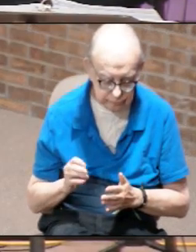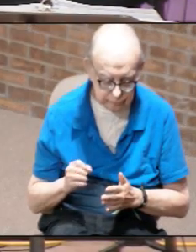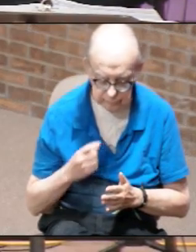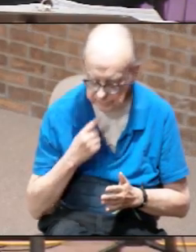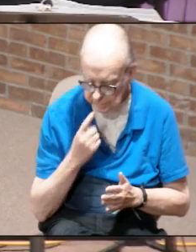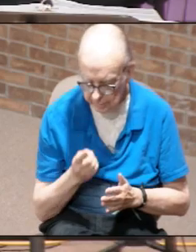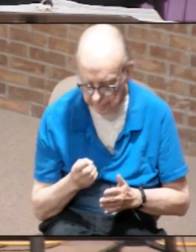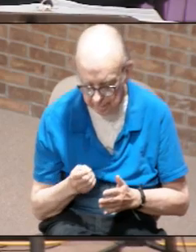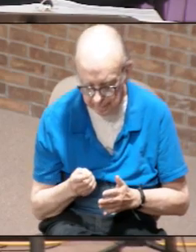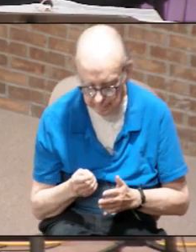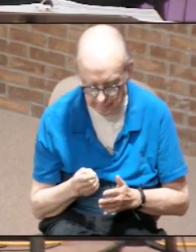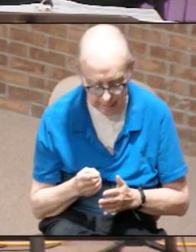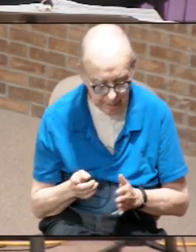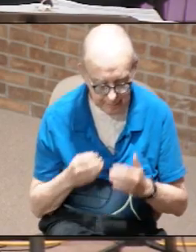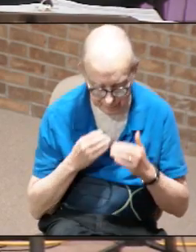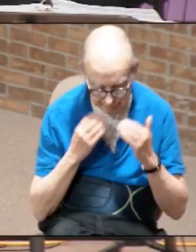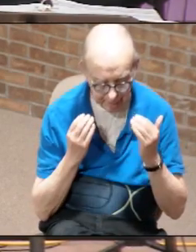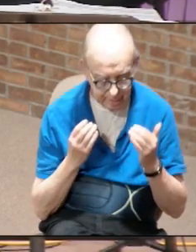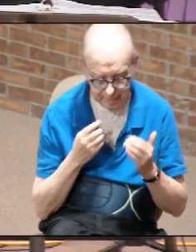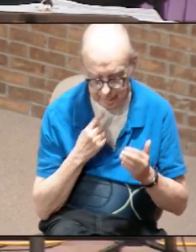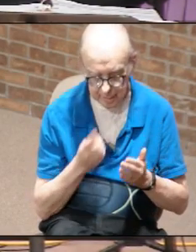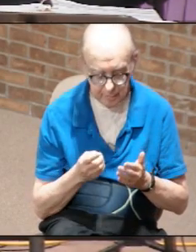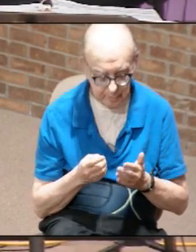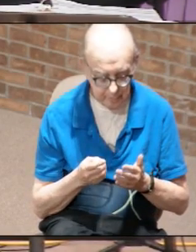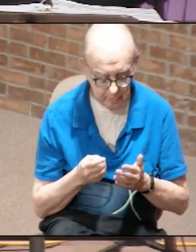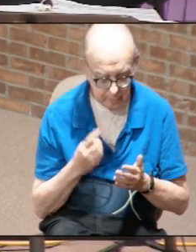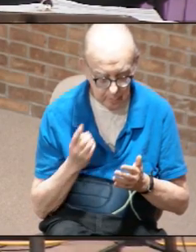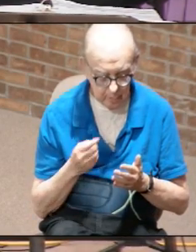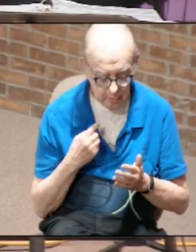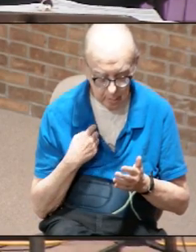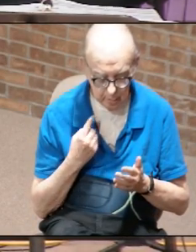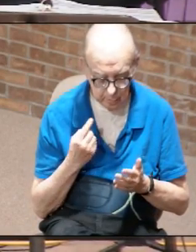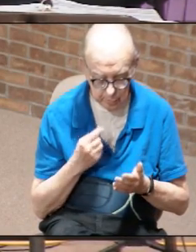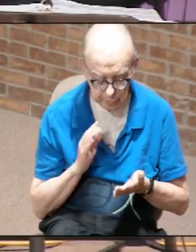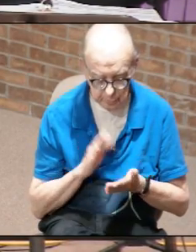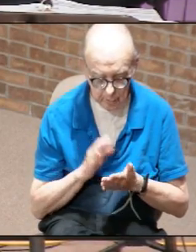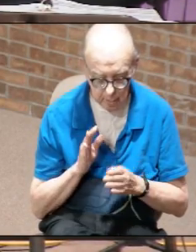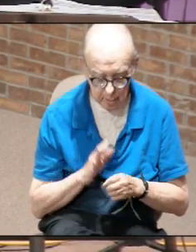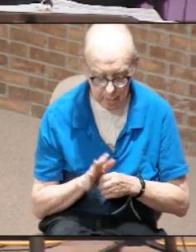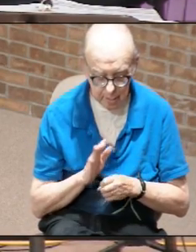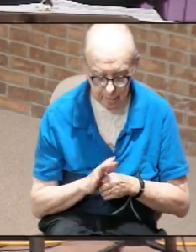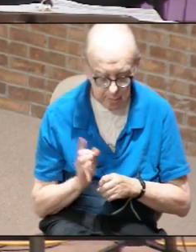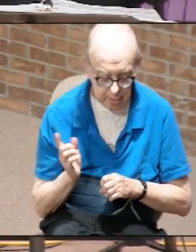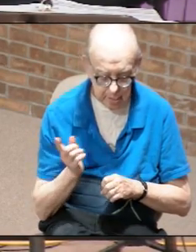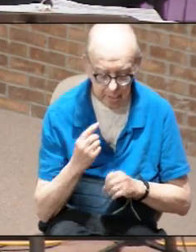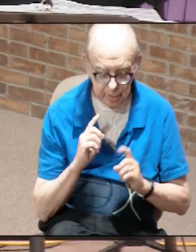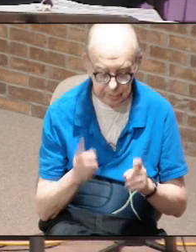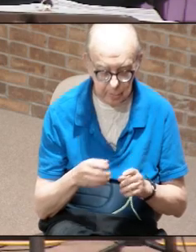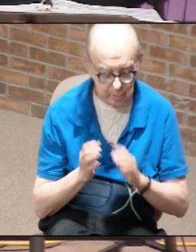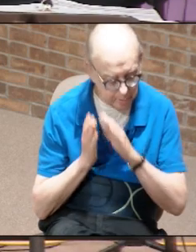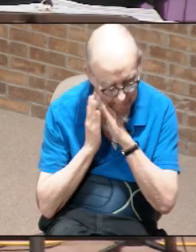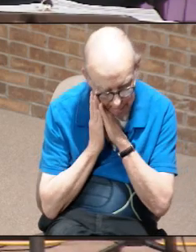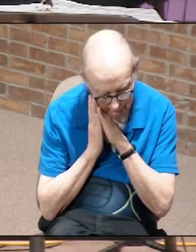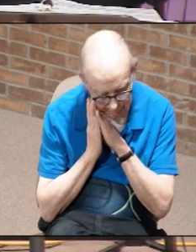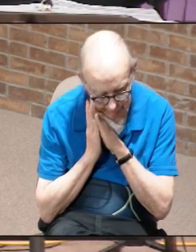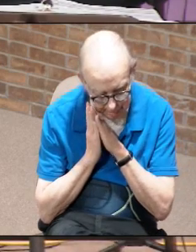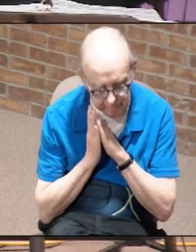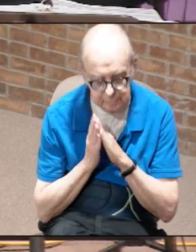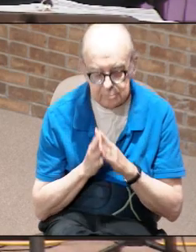back to him with a big old grin and he would say, "Now I think we're small enough. Let's go to bed. God's the